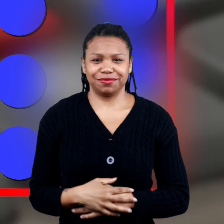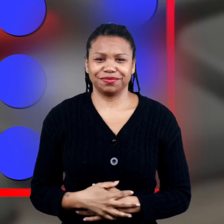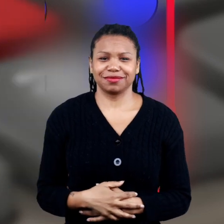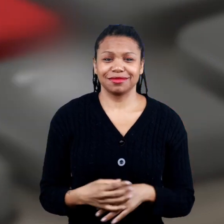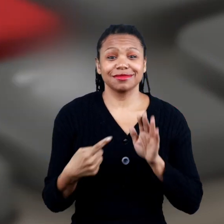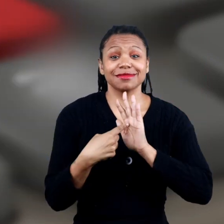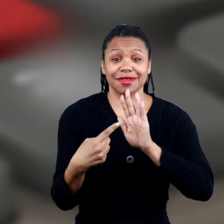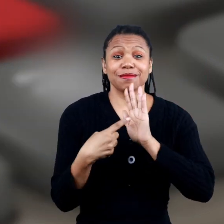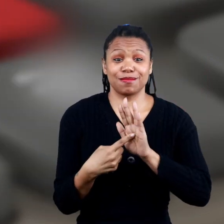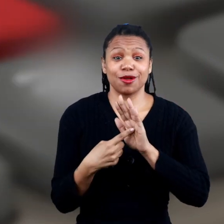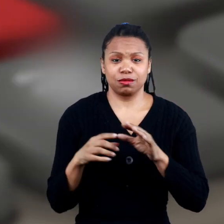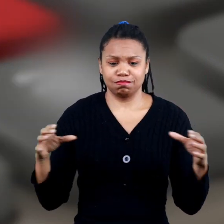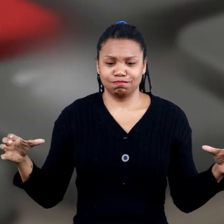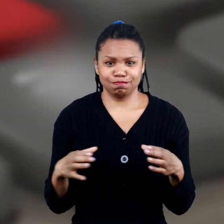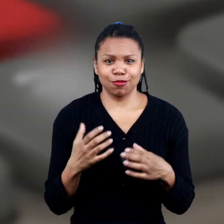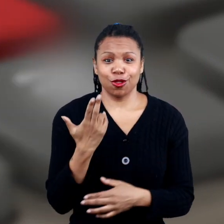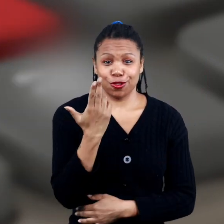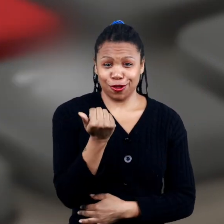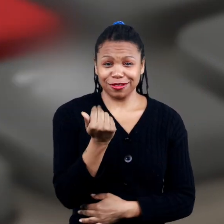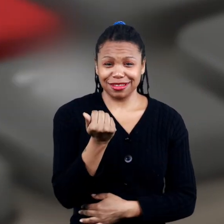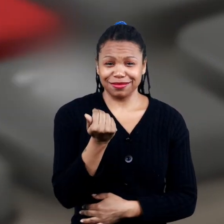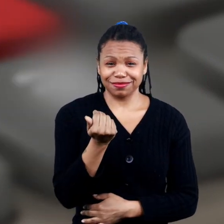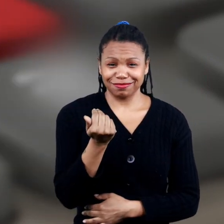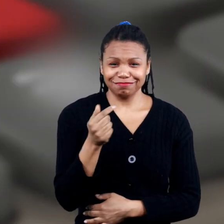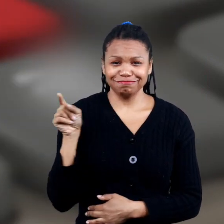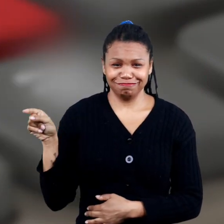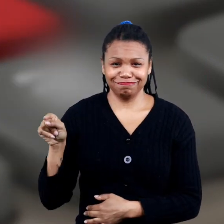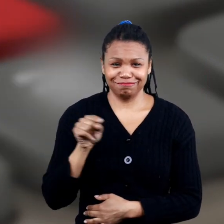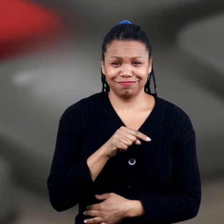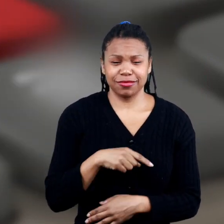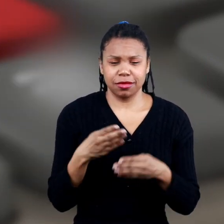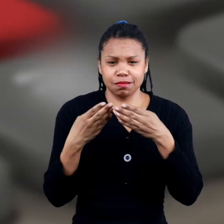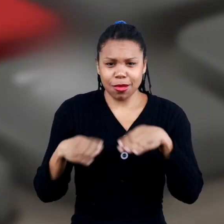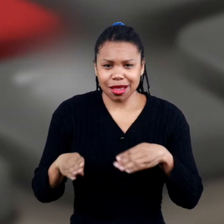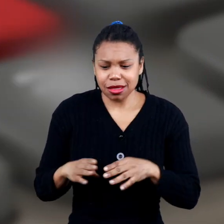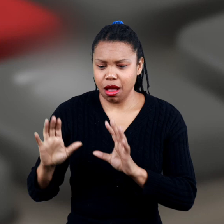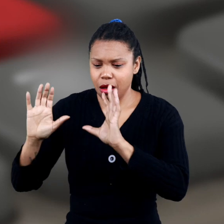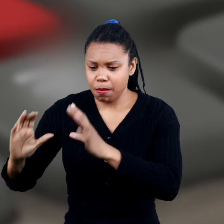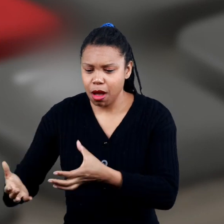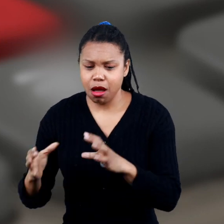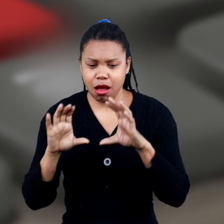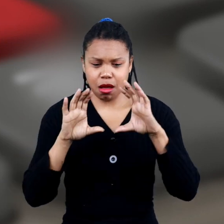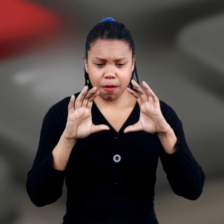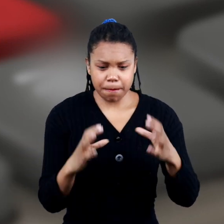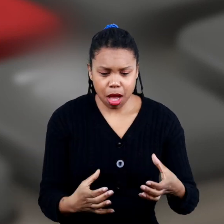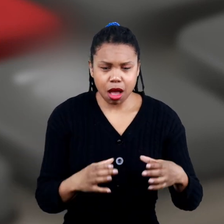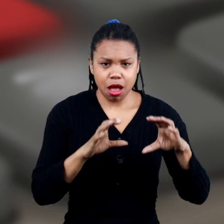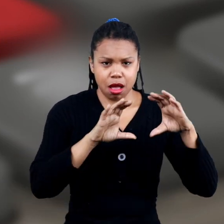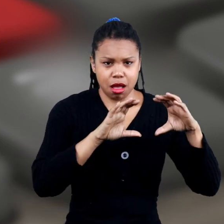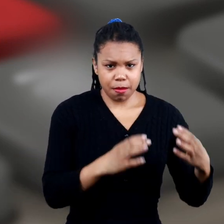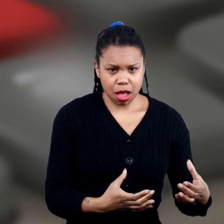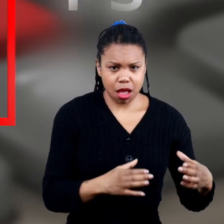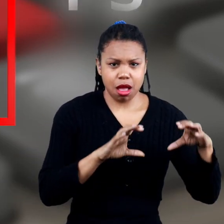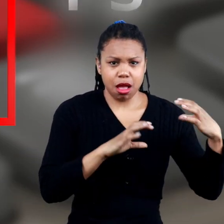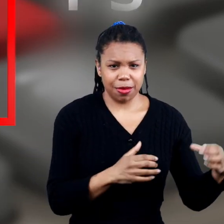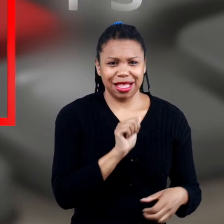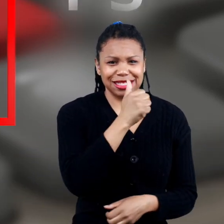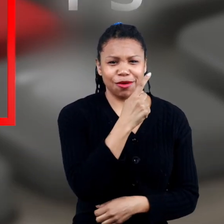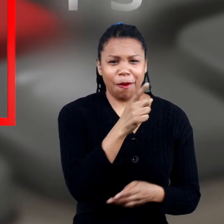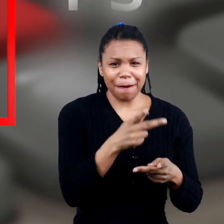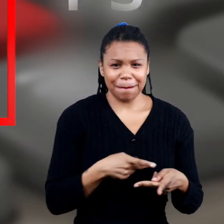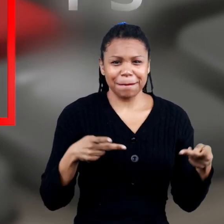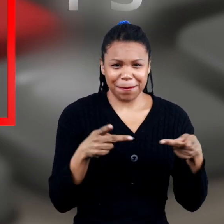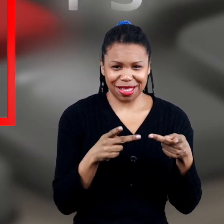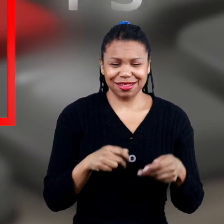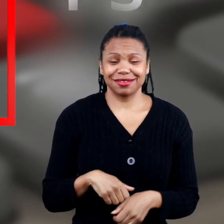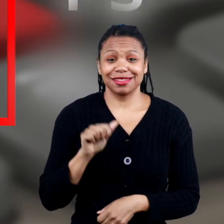dots. In the second example, you've regrouped the number thirteen, meaning you've broken it down into the tens place and the ones